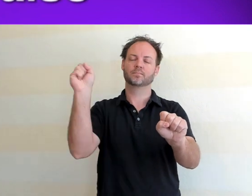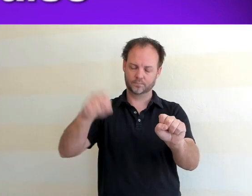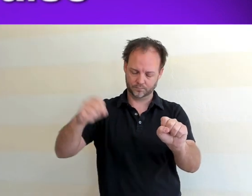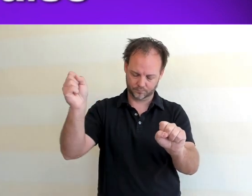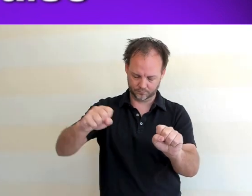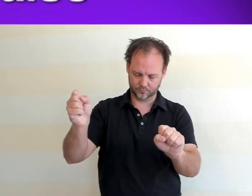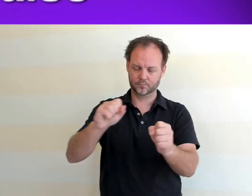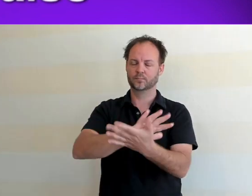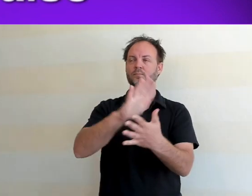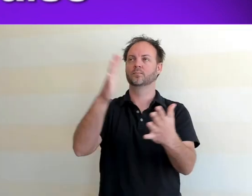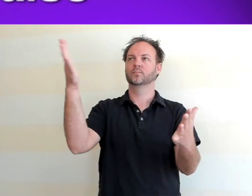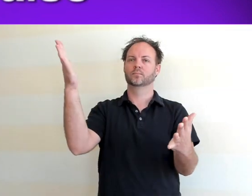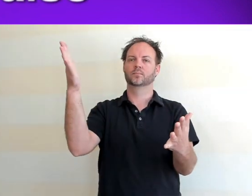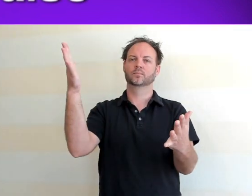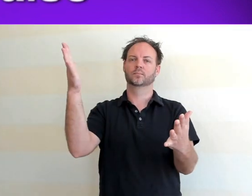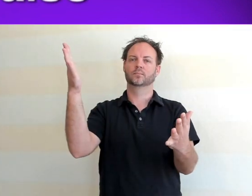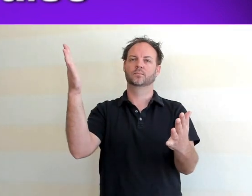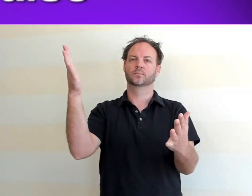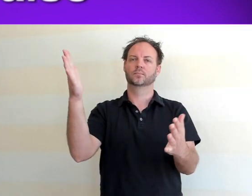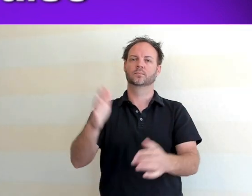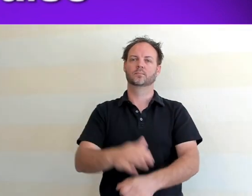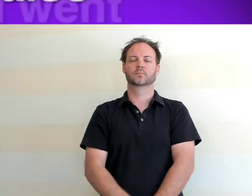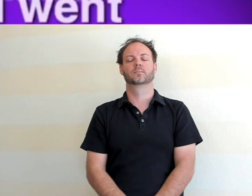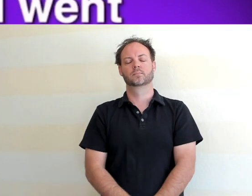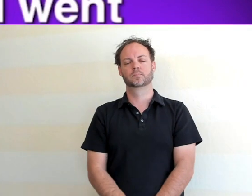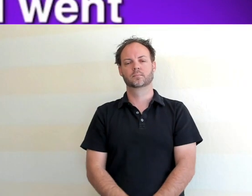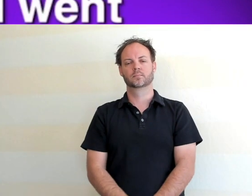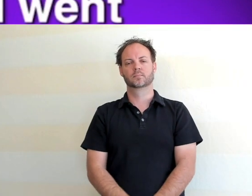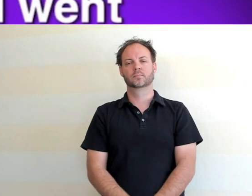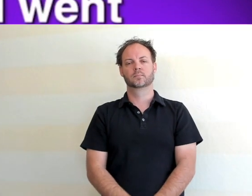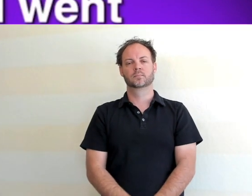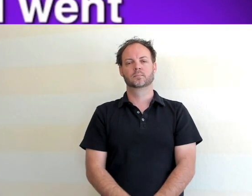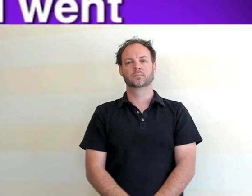justified, he also glorified.